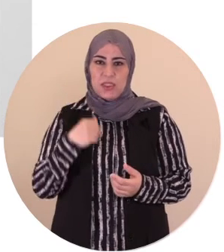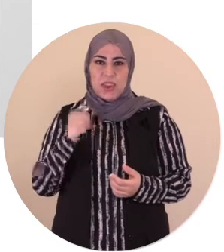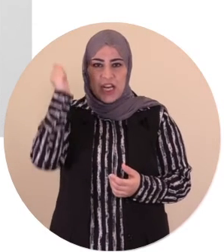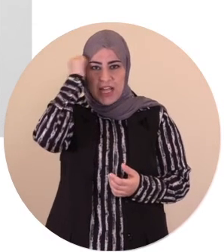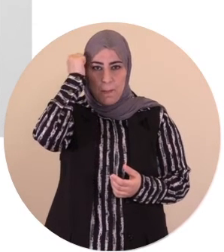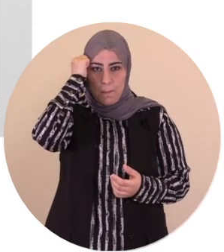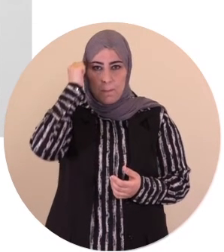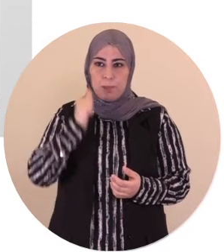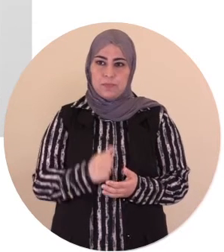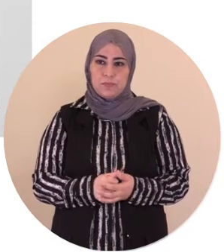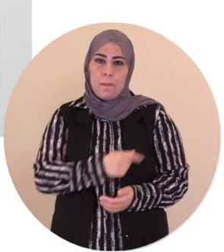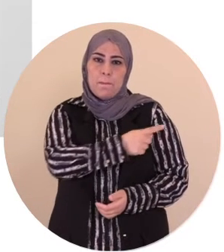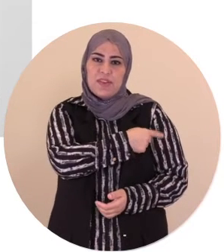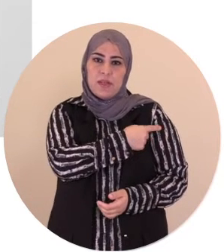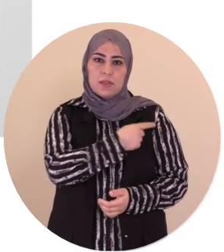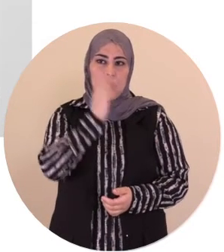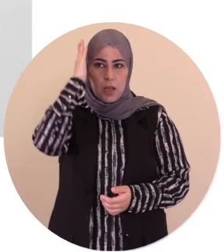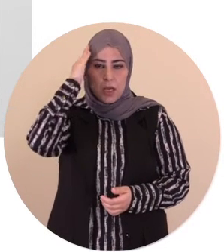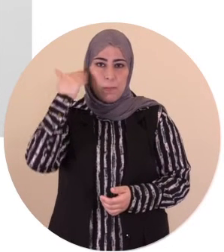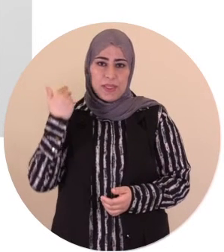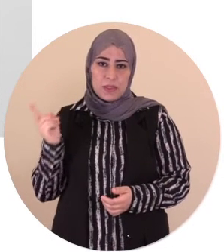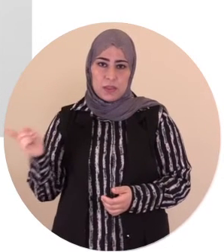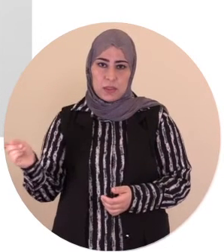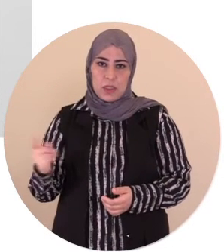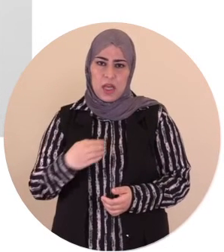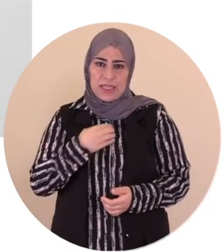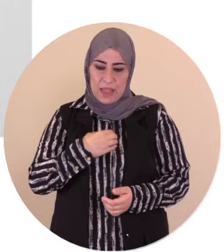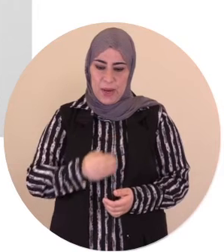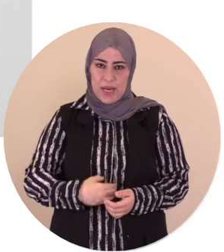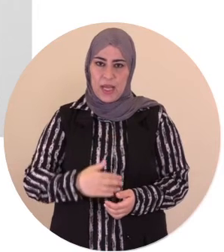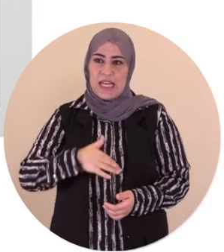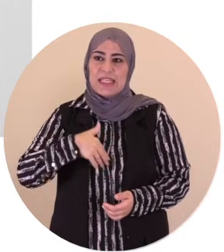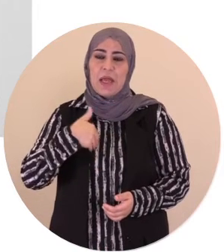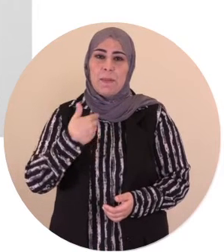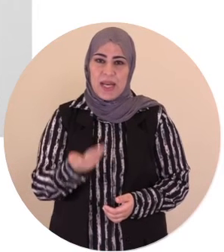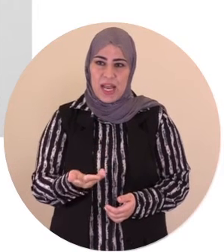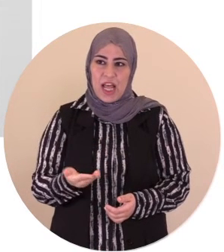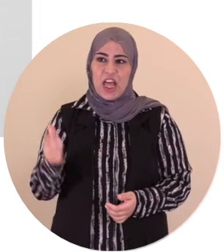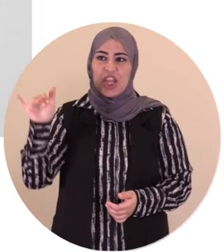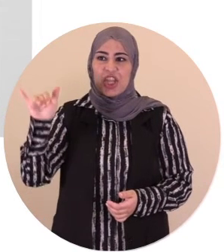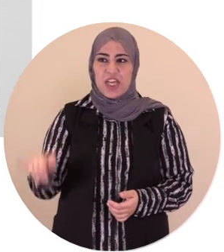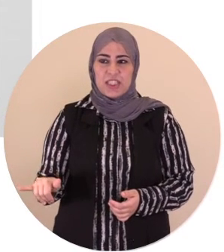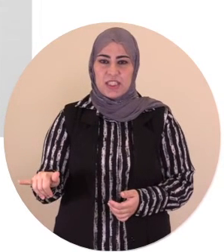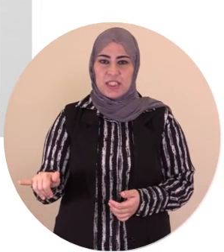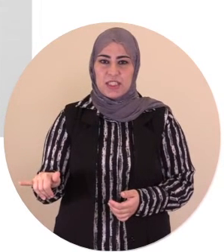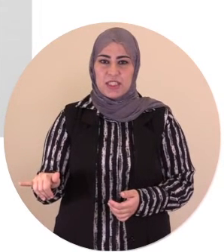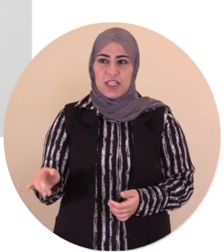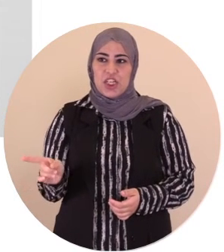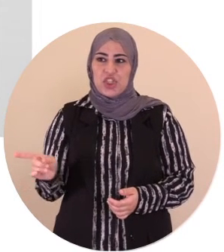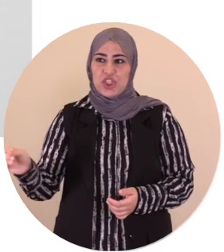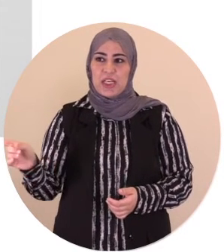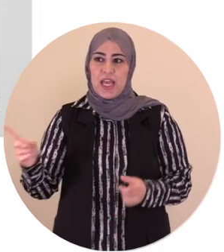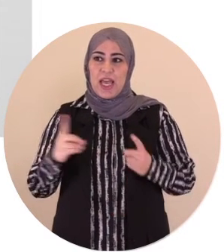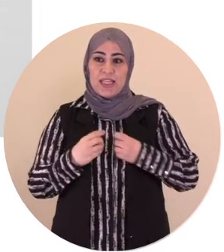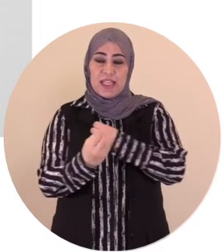tense. For example, Jessica wished that she had learned typing in order to help her husband with